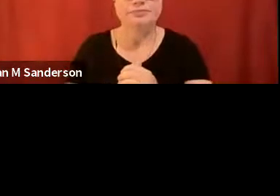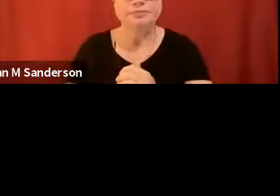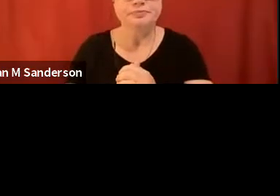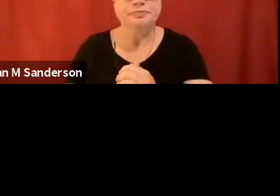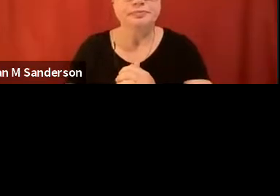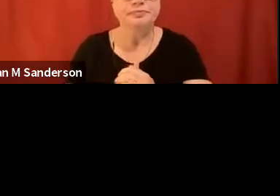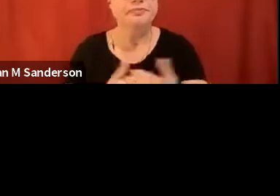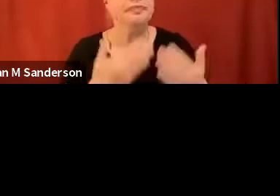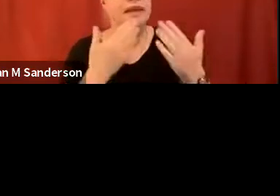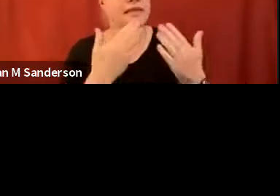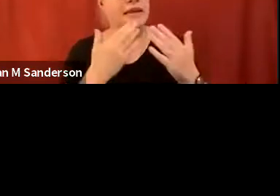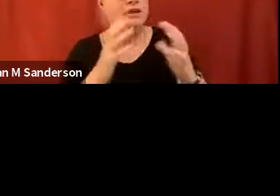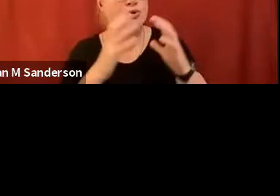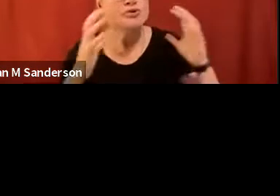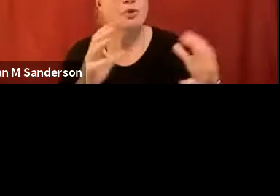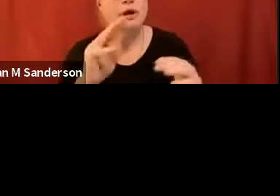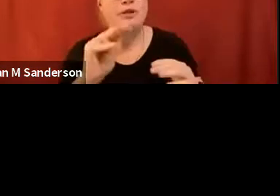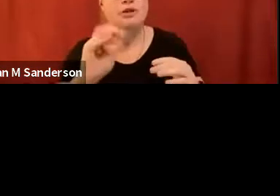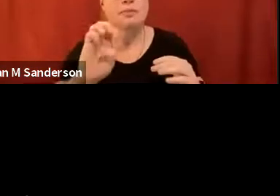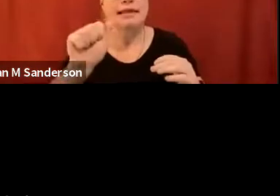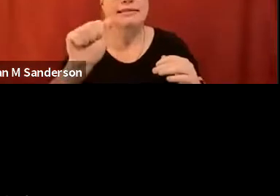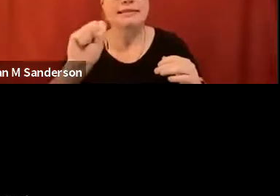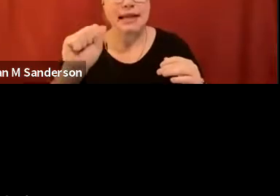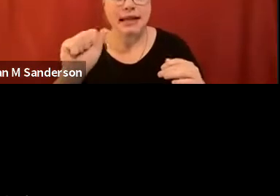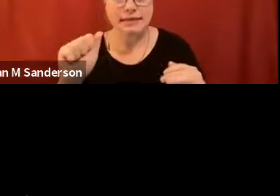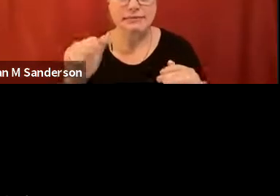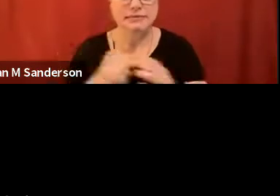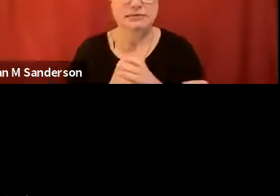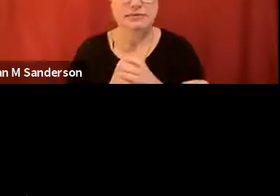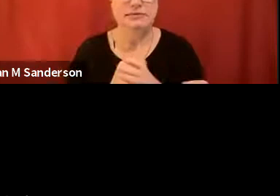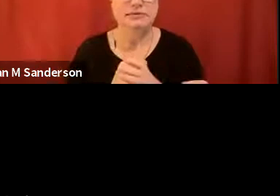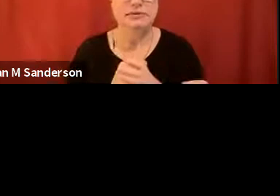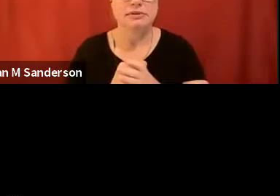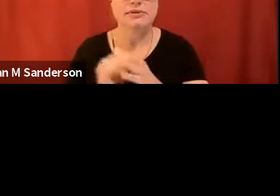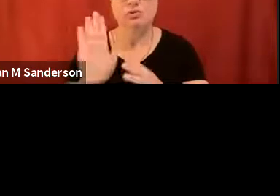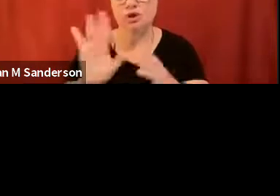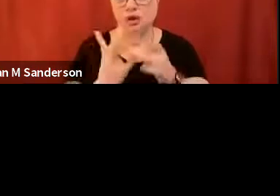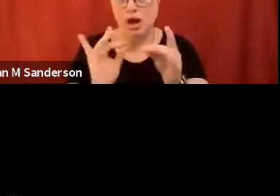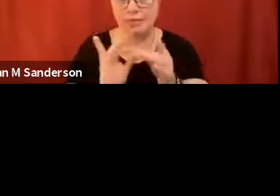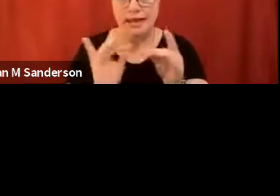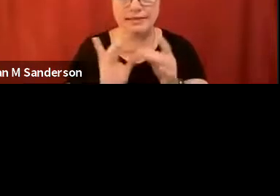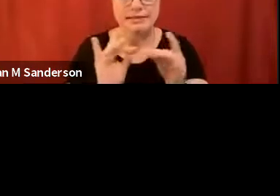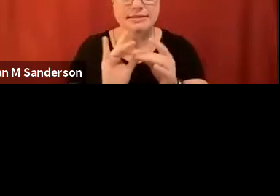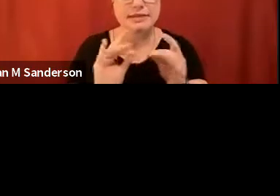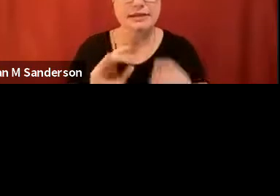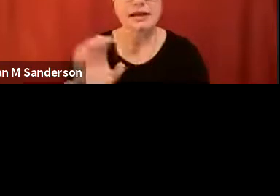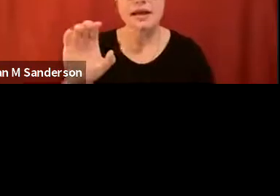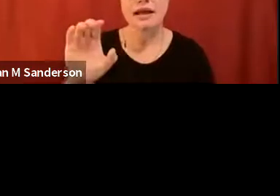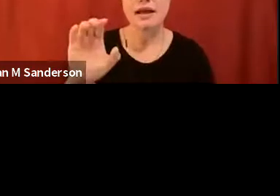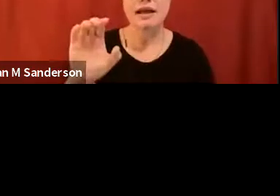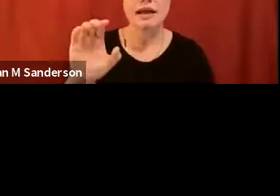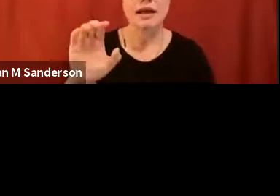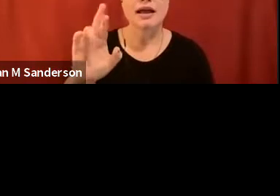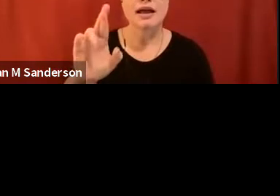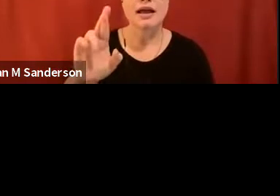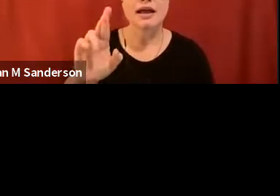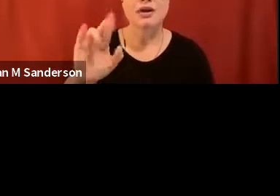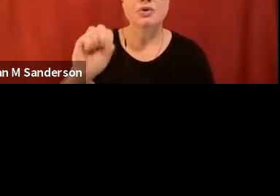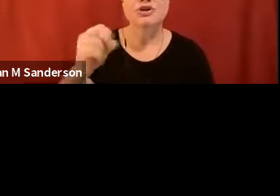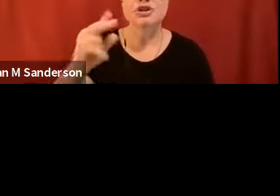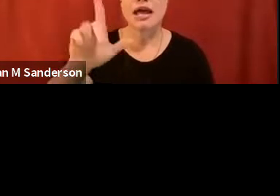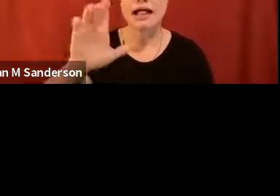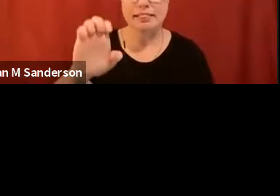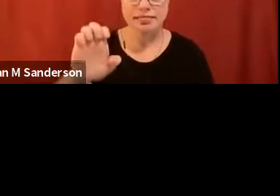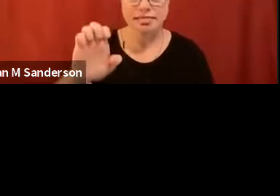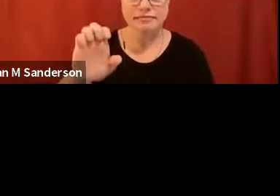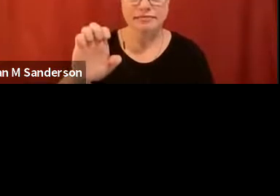Great, thank you so much, Melissa, for those insights. And Croshelle, this is one of the amazing benefits